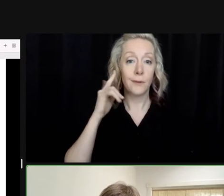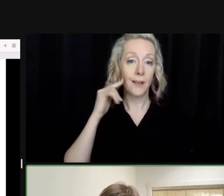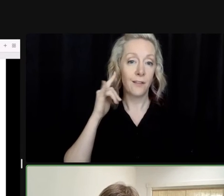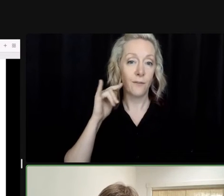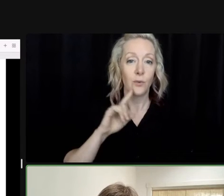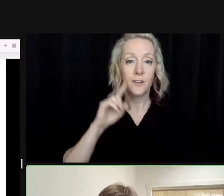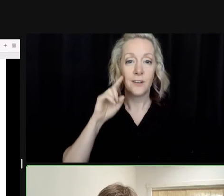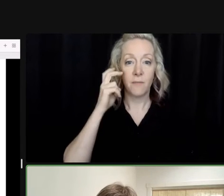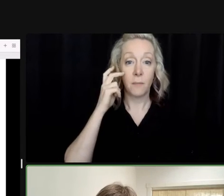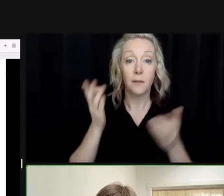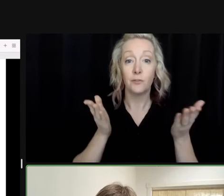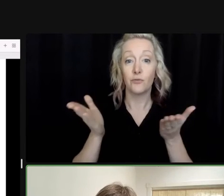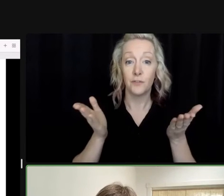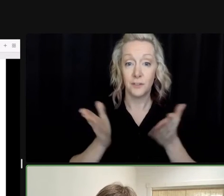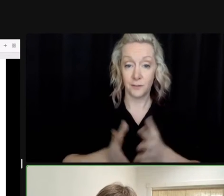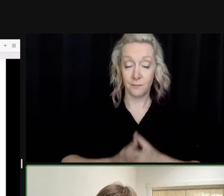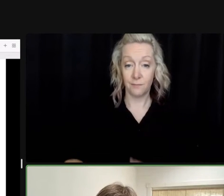Services. And